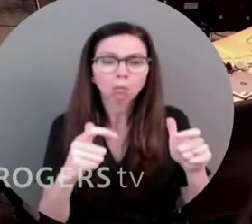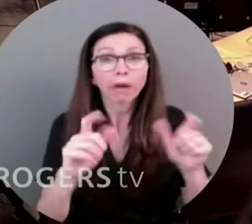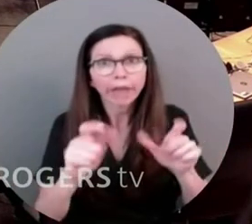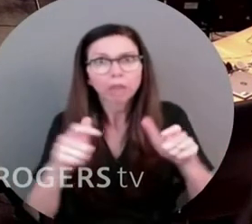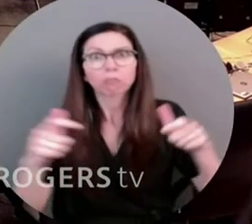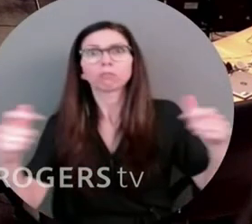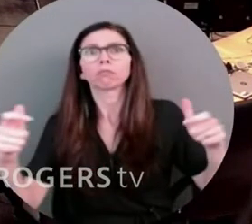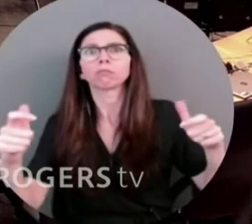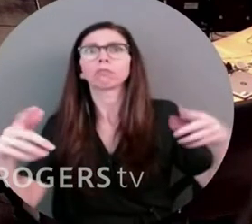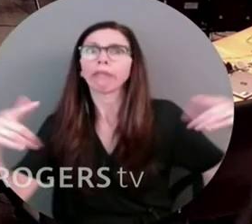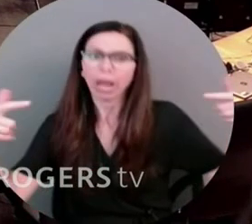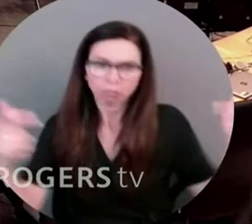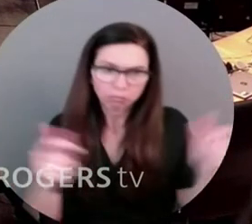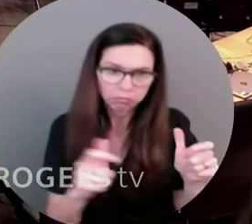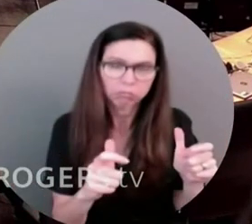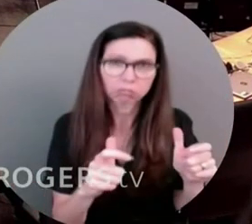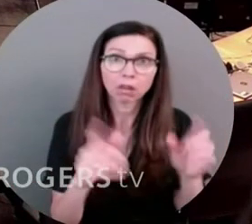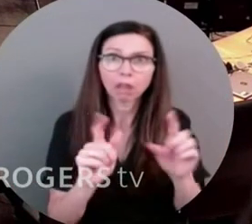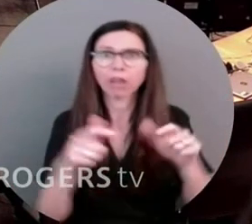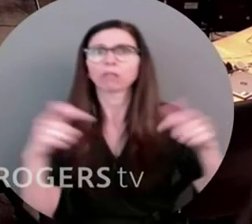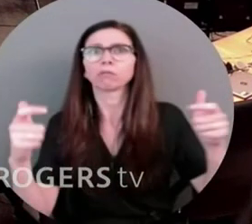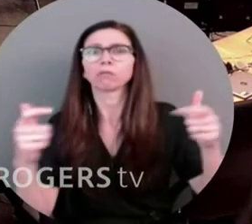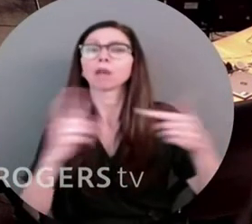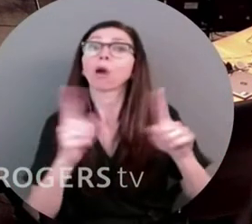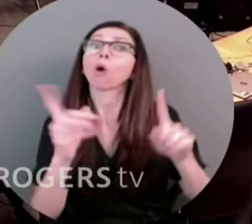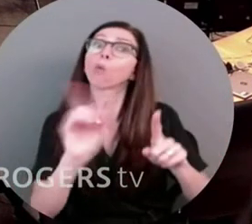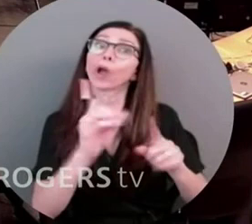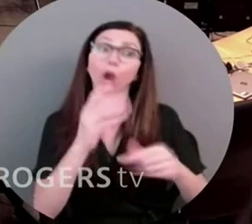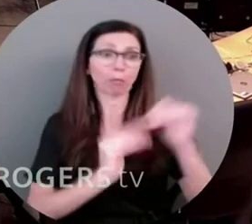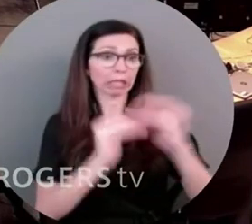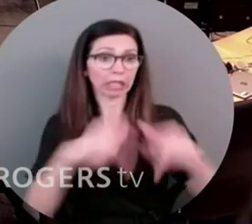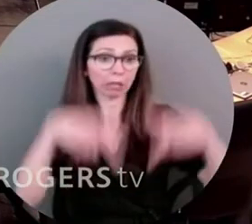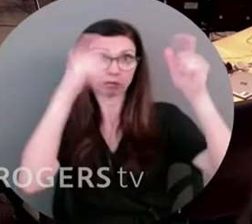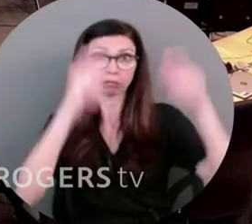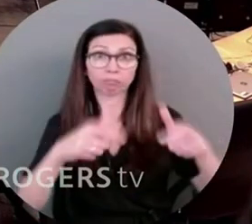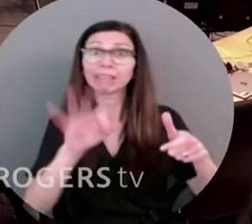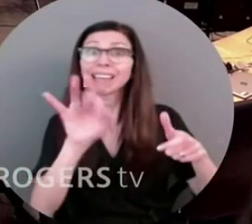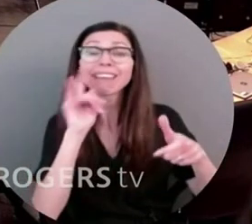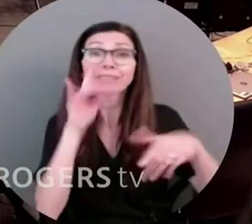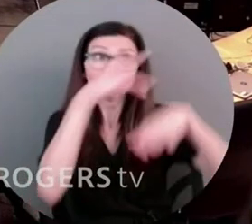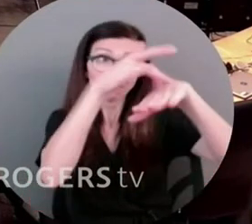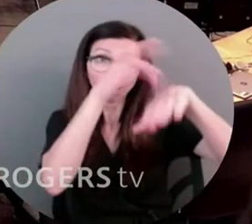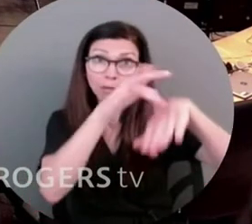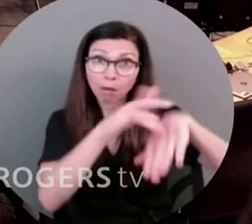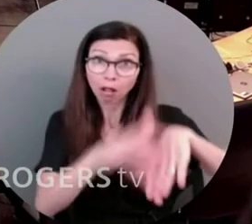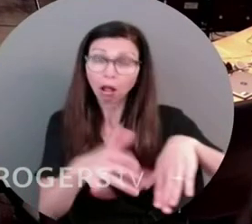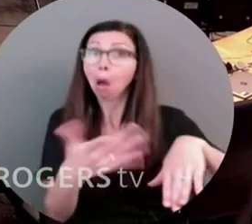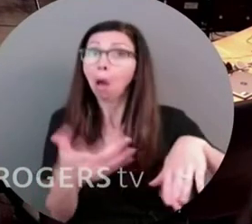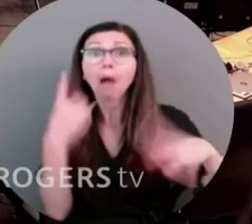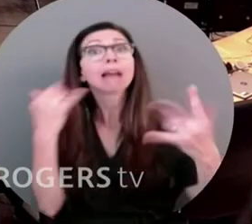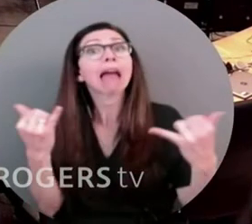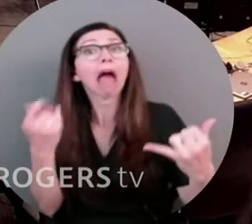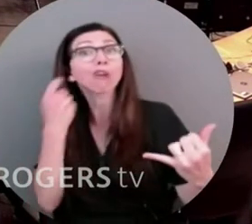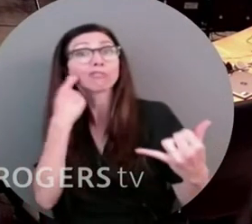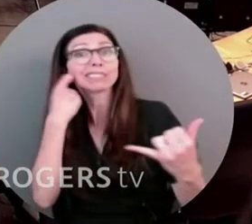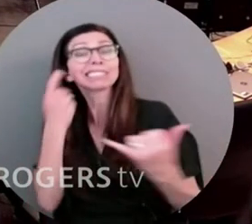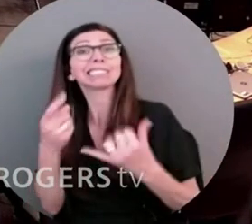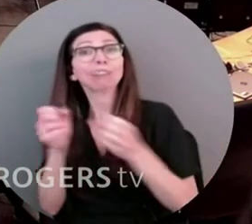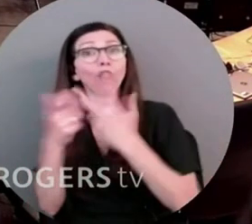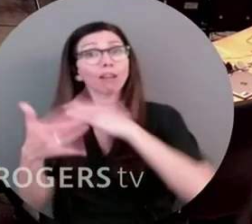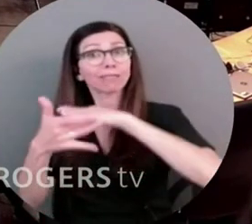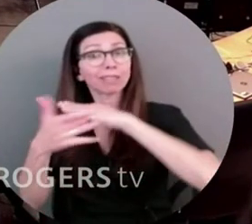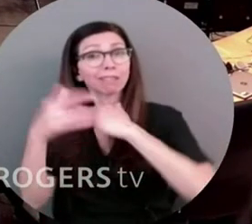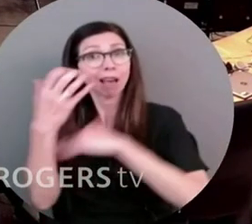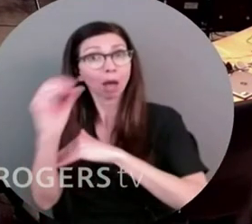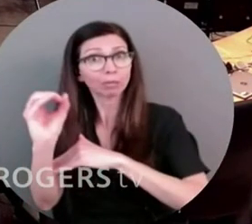uses, some of it was just new businesses. Lately, we've seen a lot of tech companies moving downtown that never looked at it before, and they're